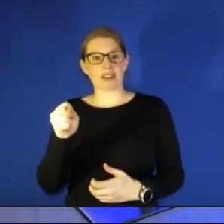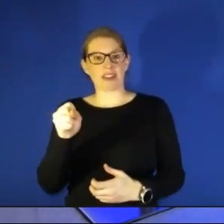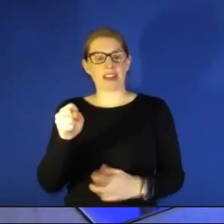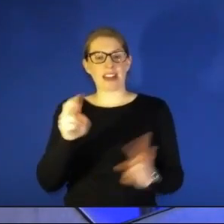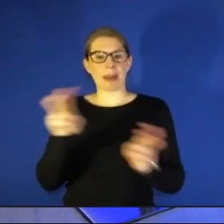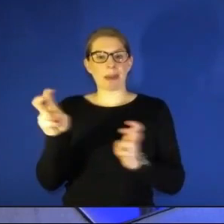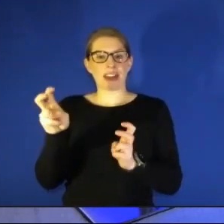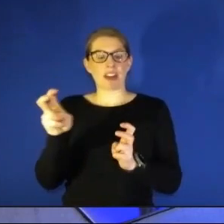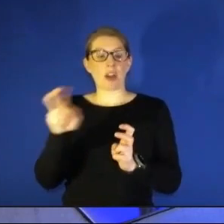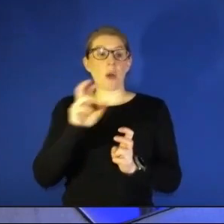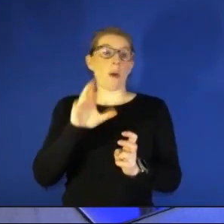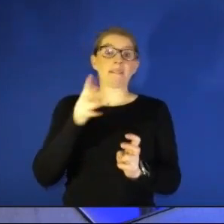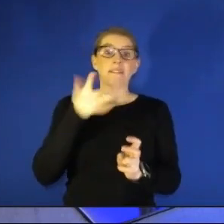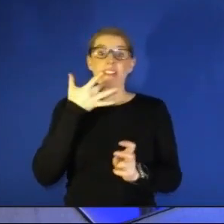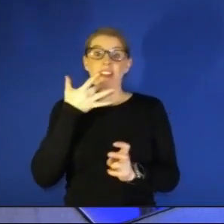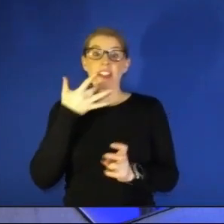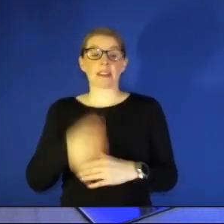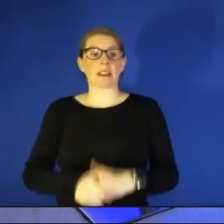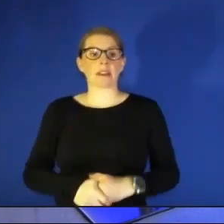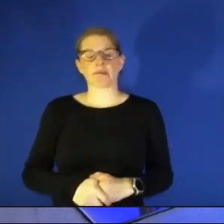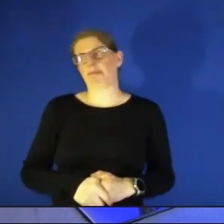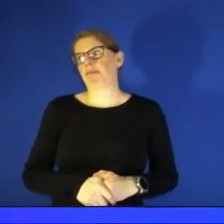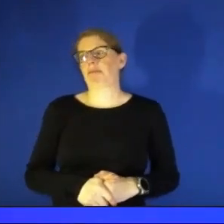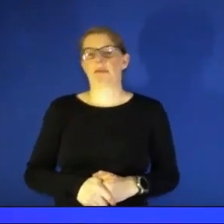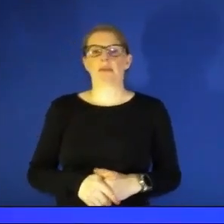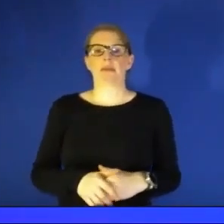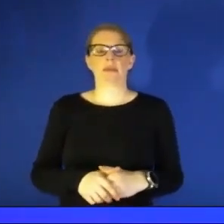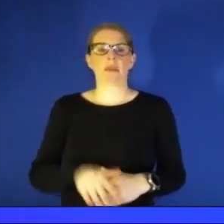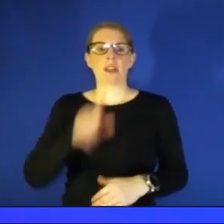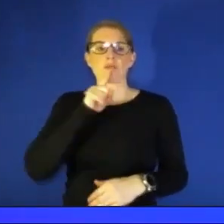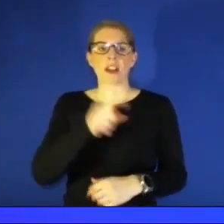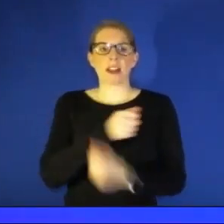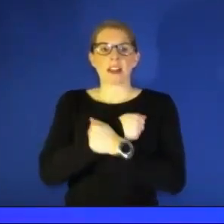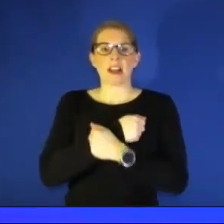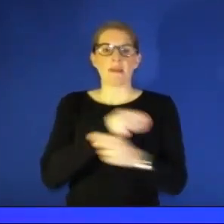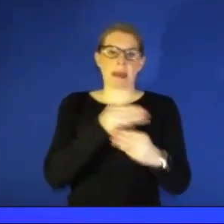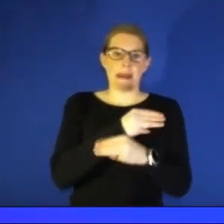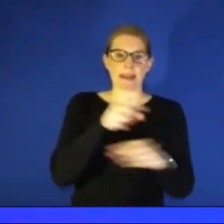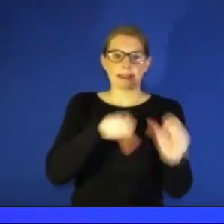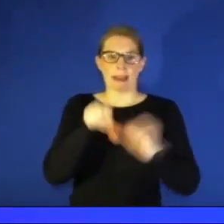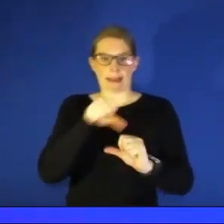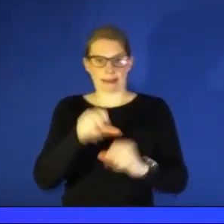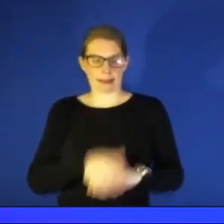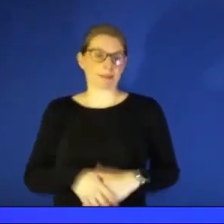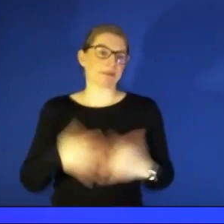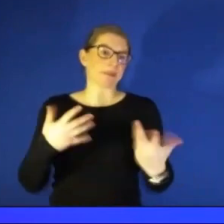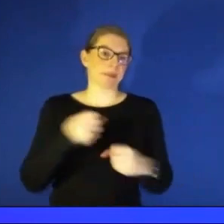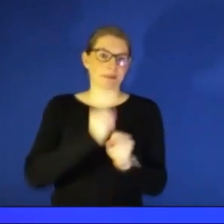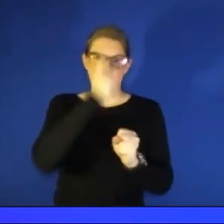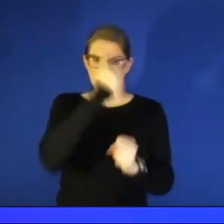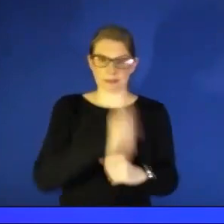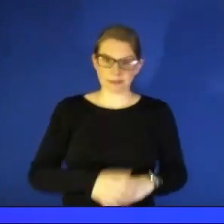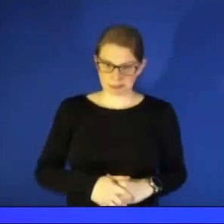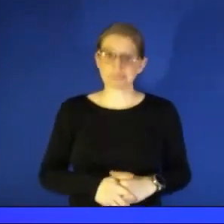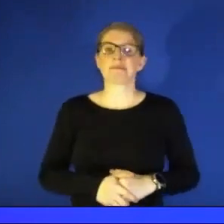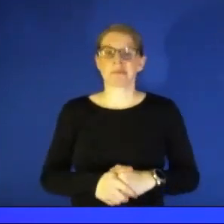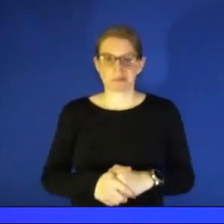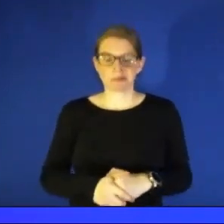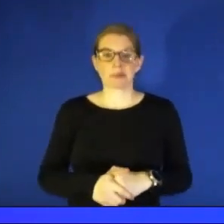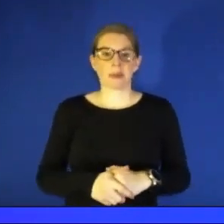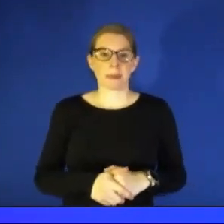your favorite? Oh gosh, I really loved math and science, so that's makes sense. Yeah, absolutely makes